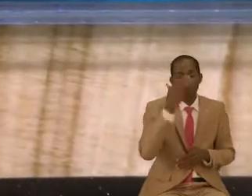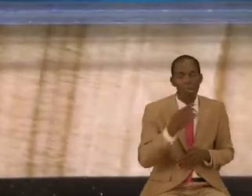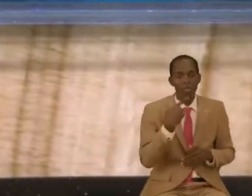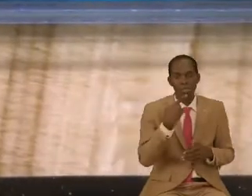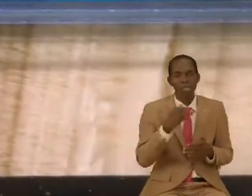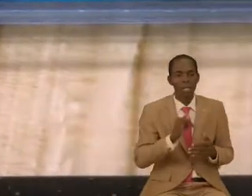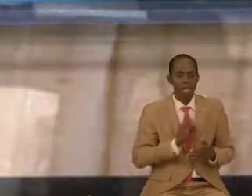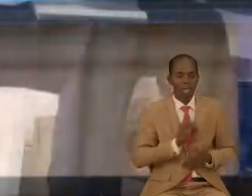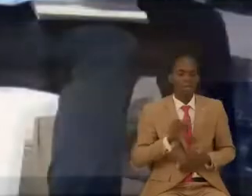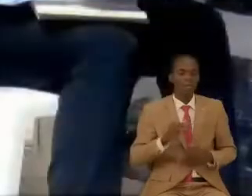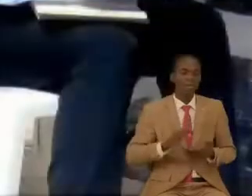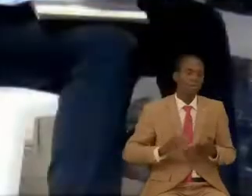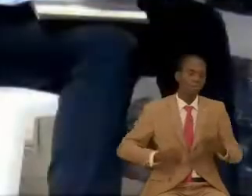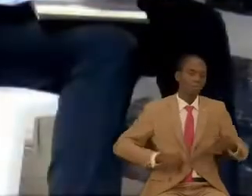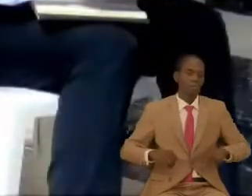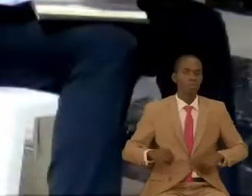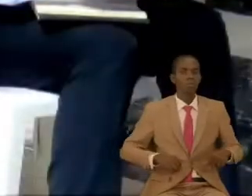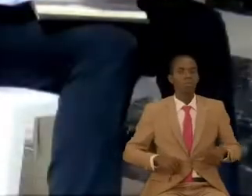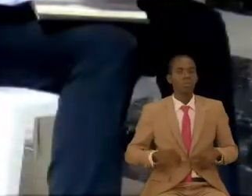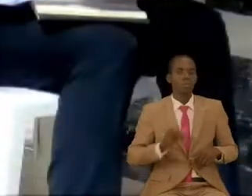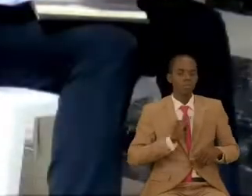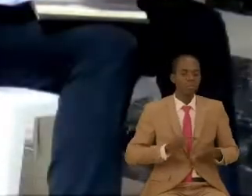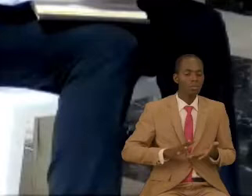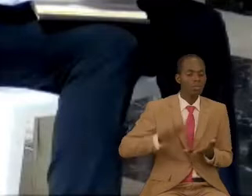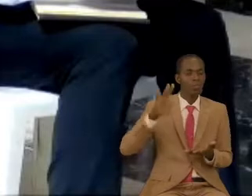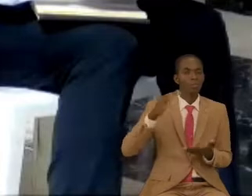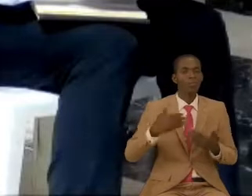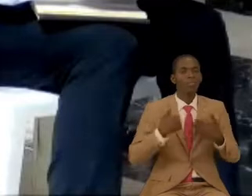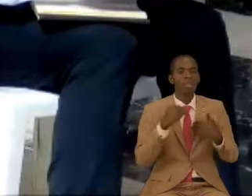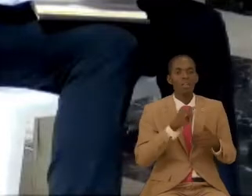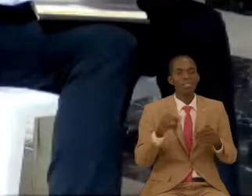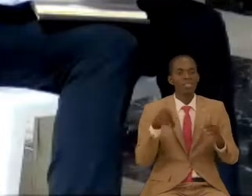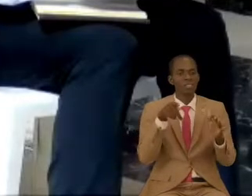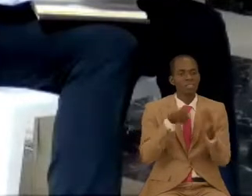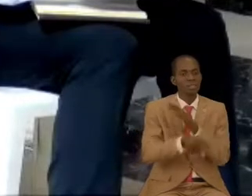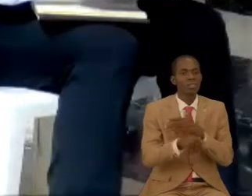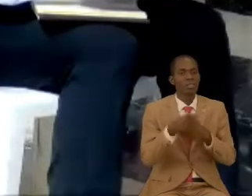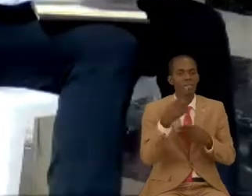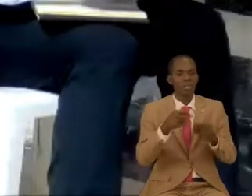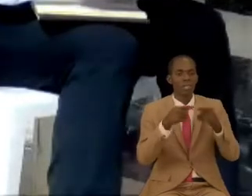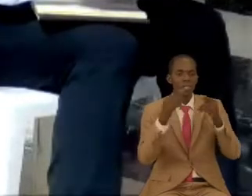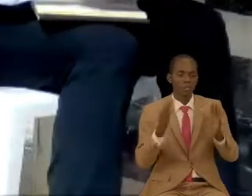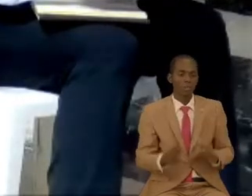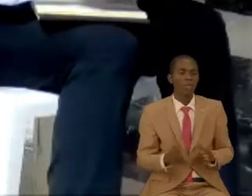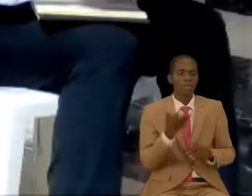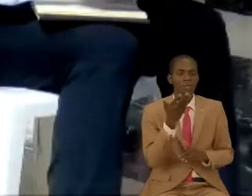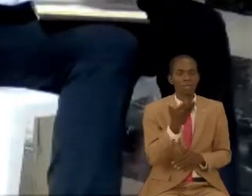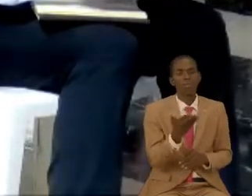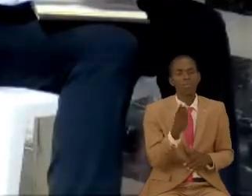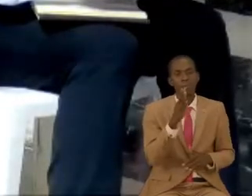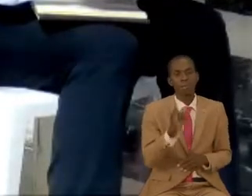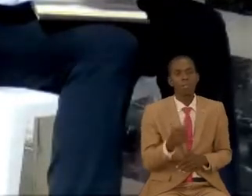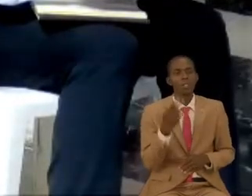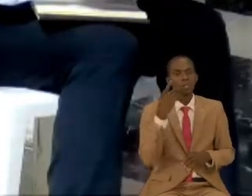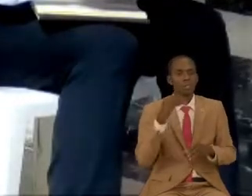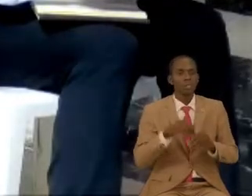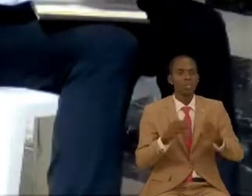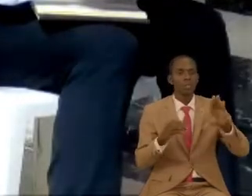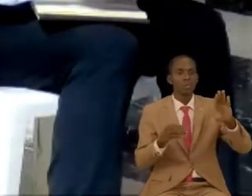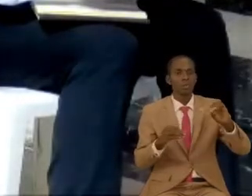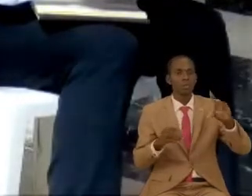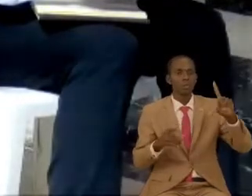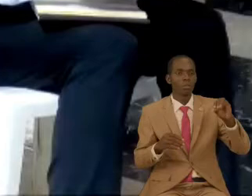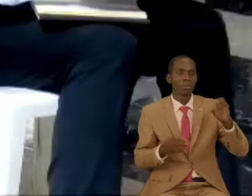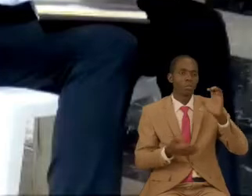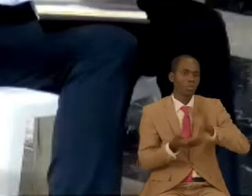cross, having slain the enmity thereby. In Colossians chapter 1, reading from